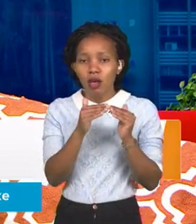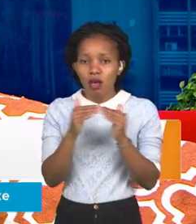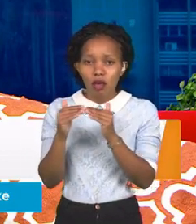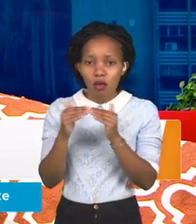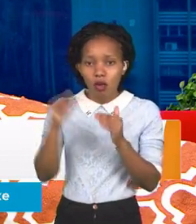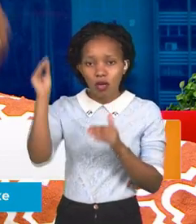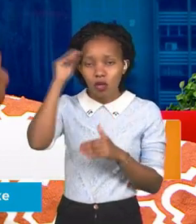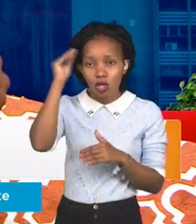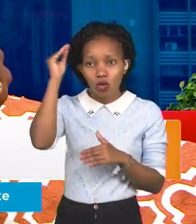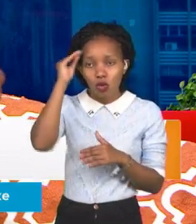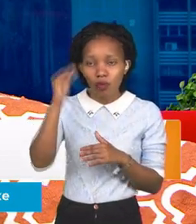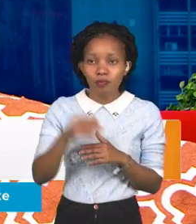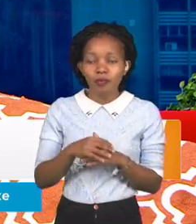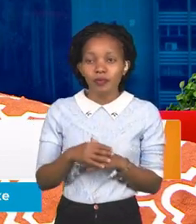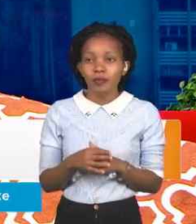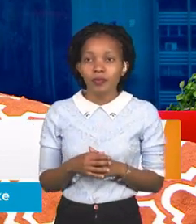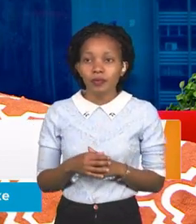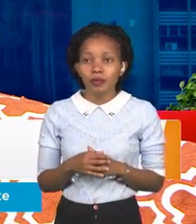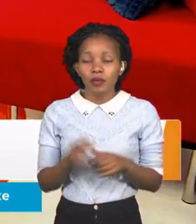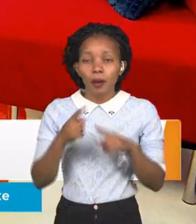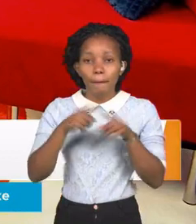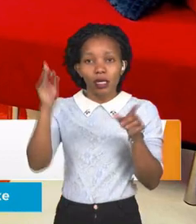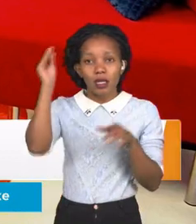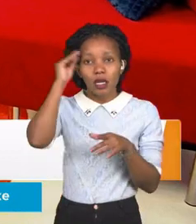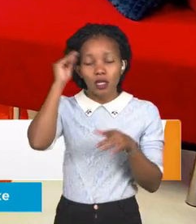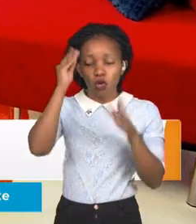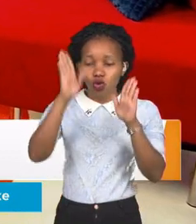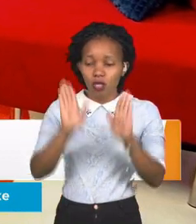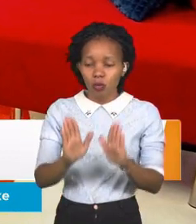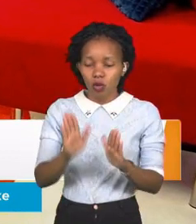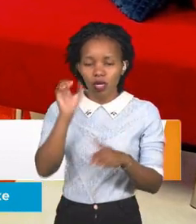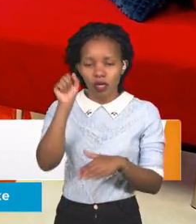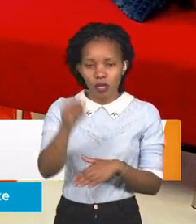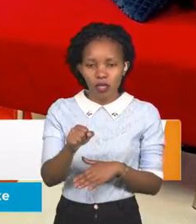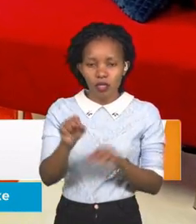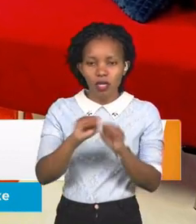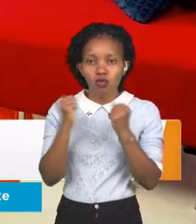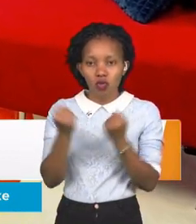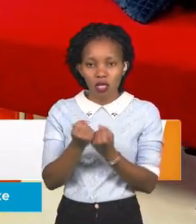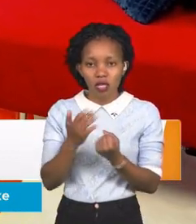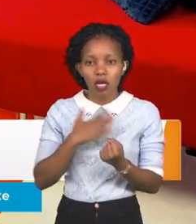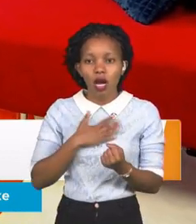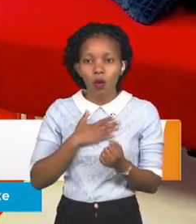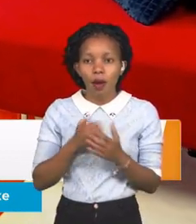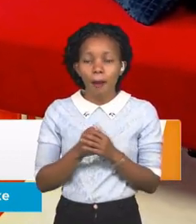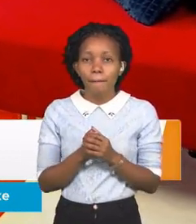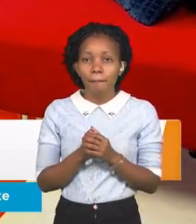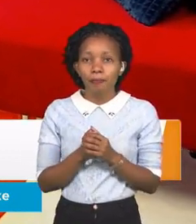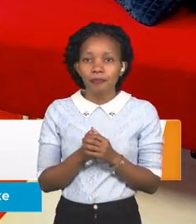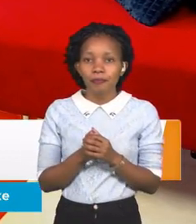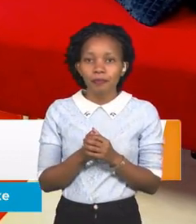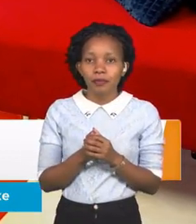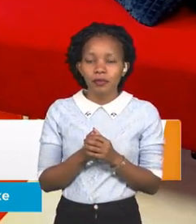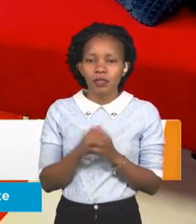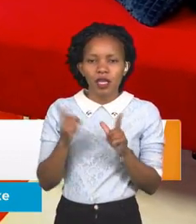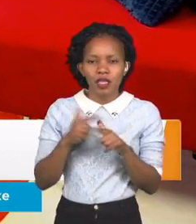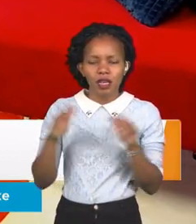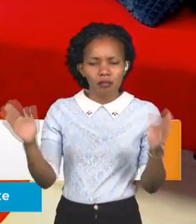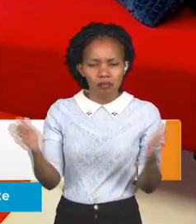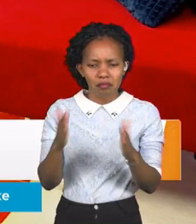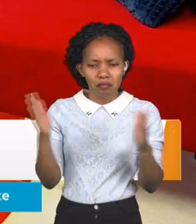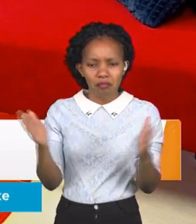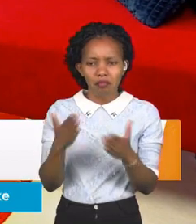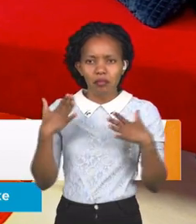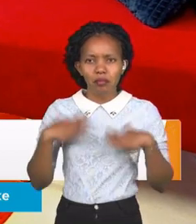of education or higher. Mm-hmm. But education is important in the society. Yeah. By all means, we should encourage people to